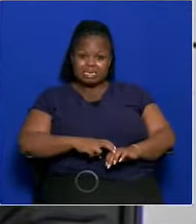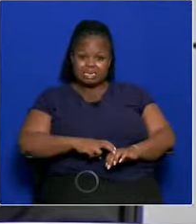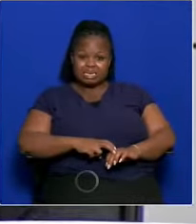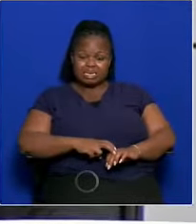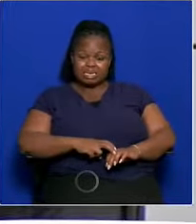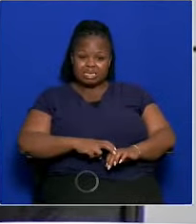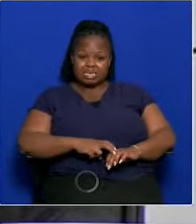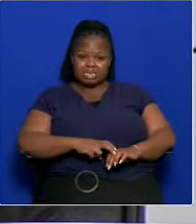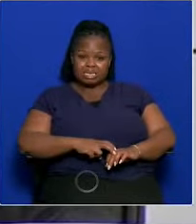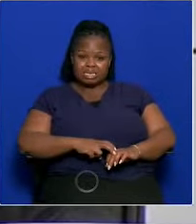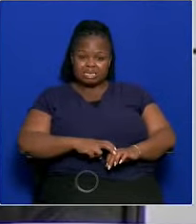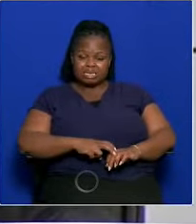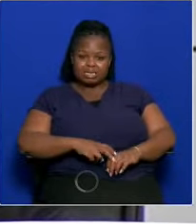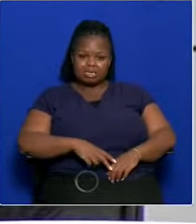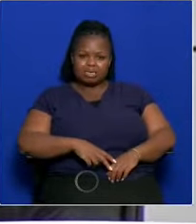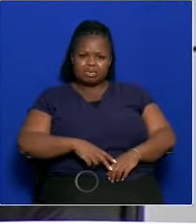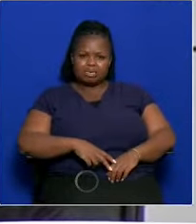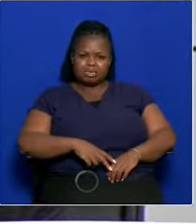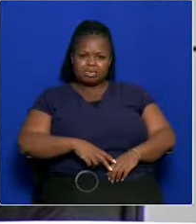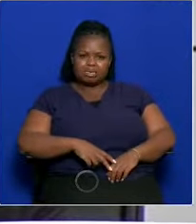I am. That you were in need at the time?